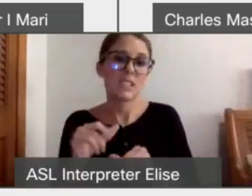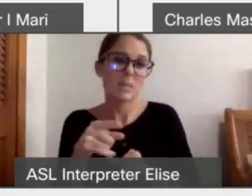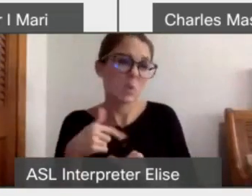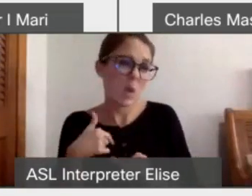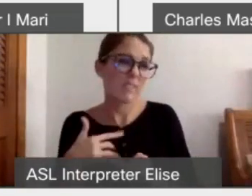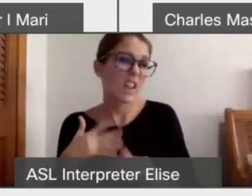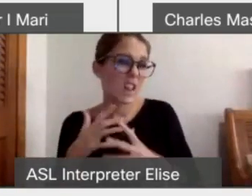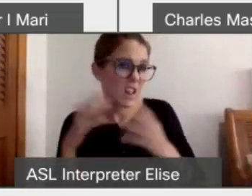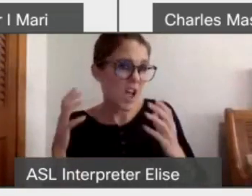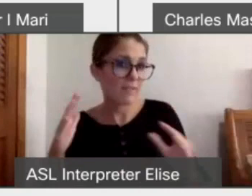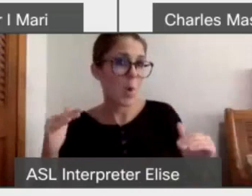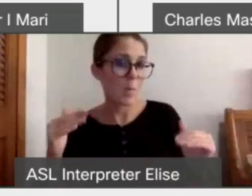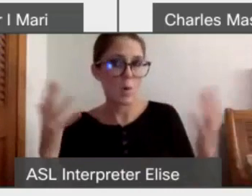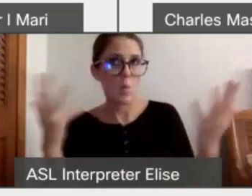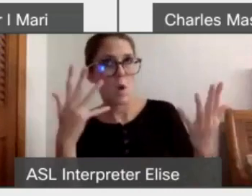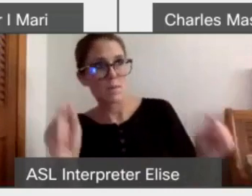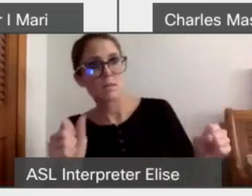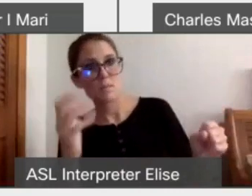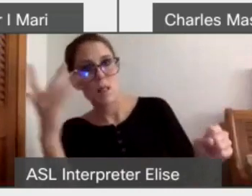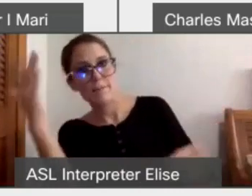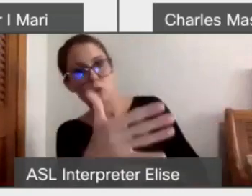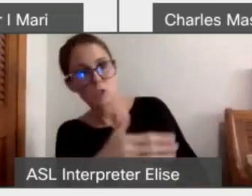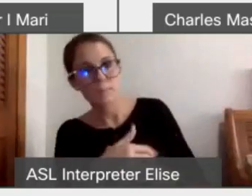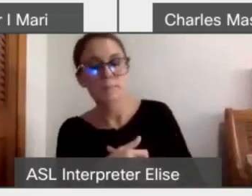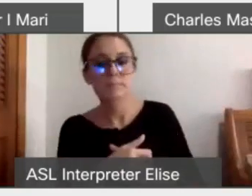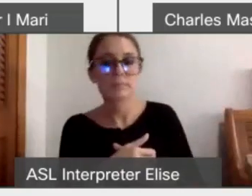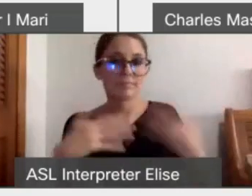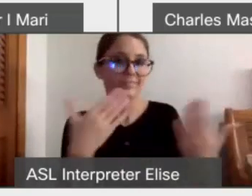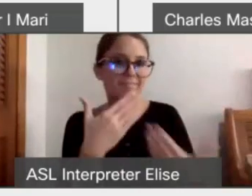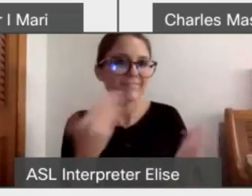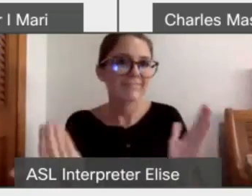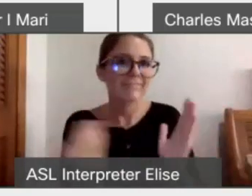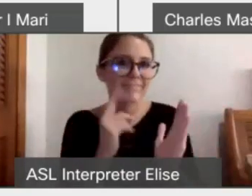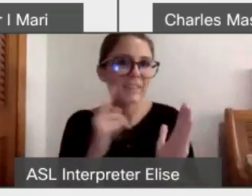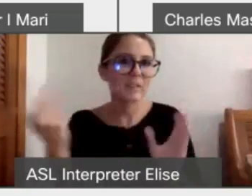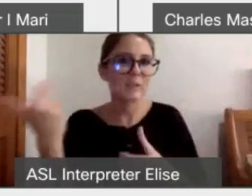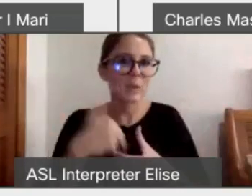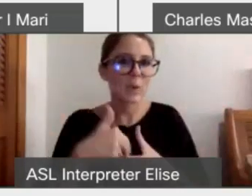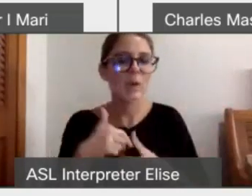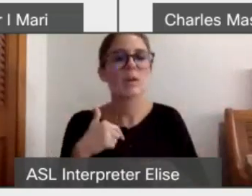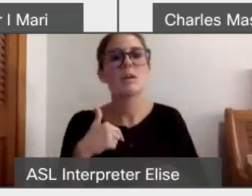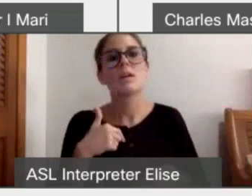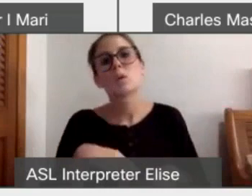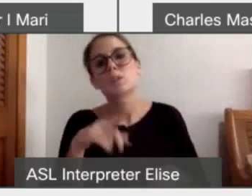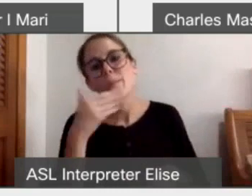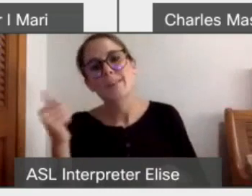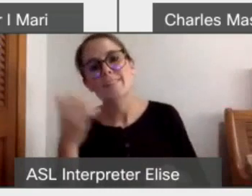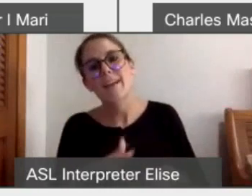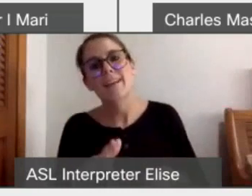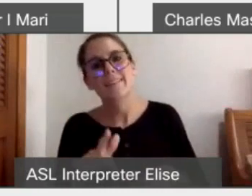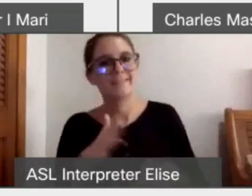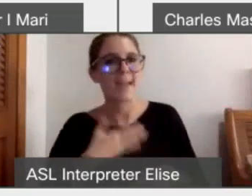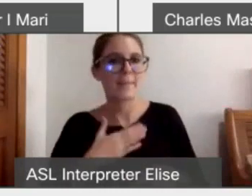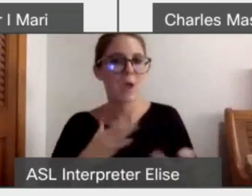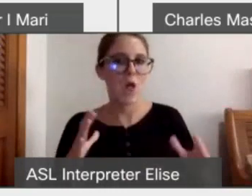about what's possible in the future. So thank you so much again for joining us. Wishing you the best of luck and happy holidays